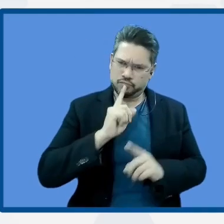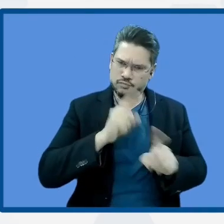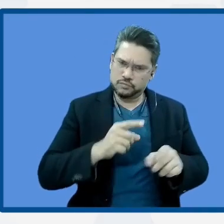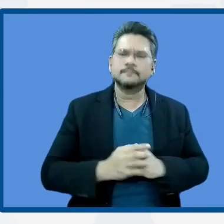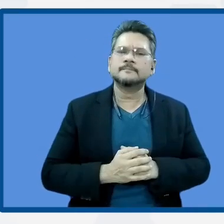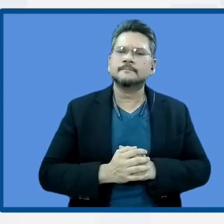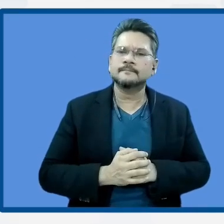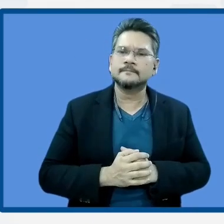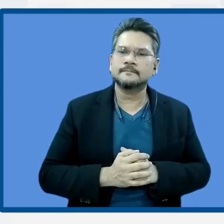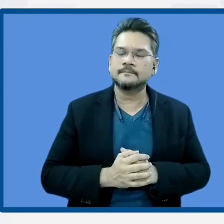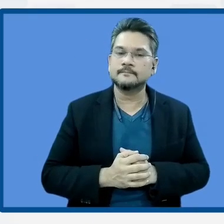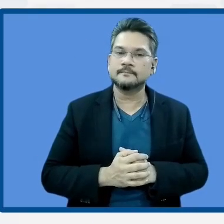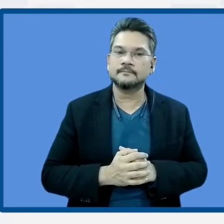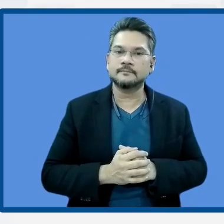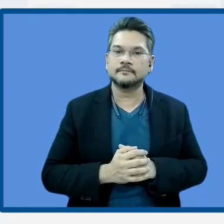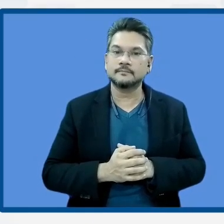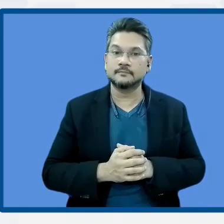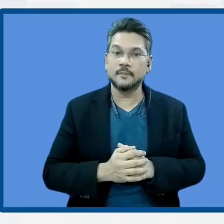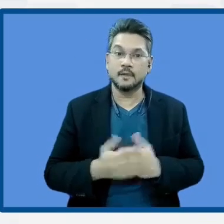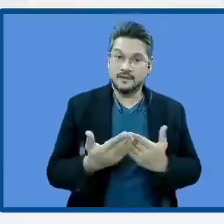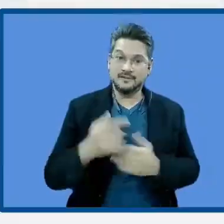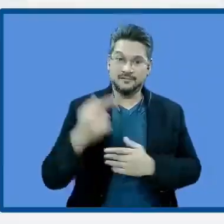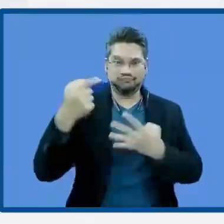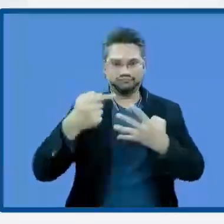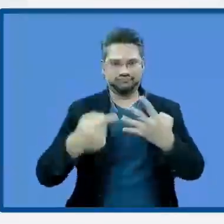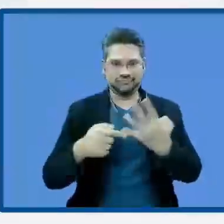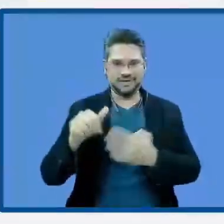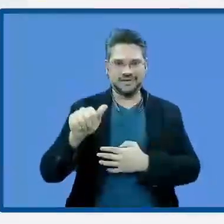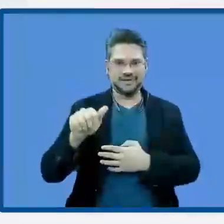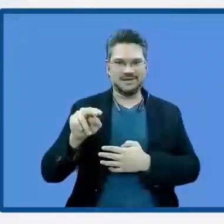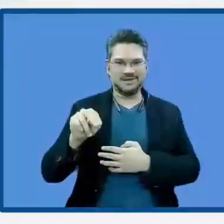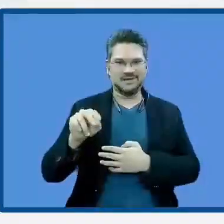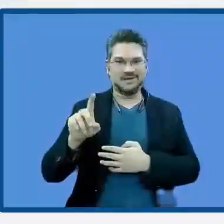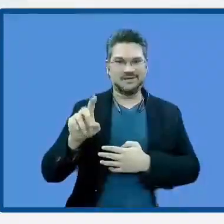Data mentioned by Andrew are really